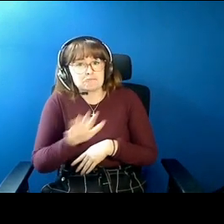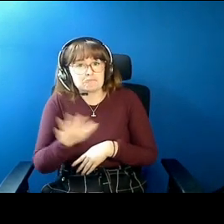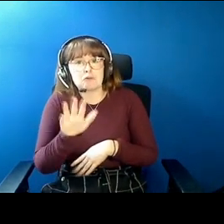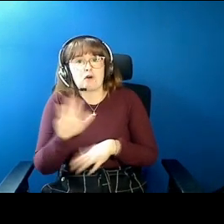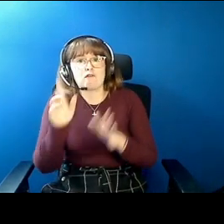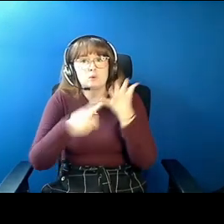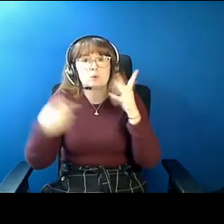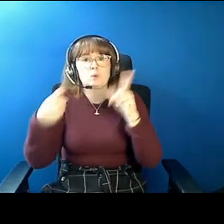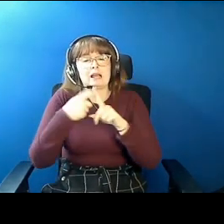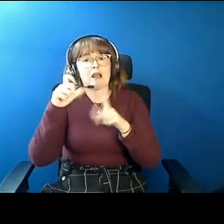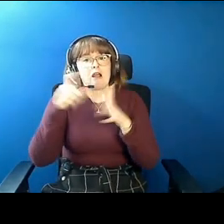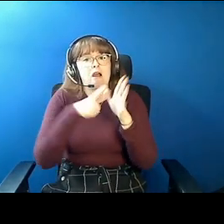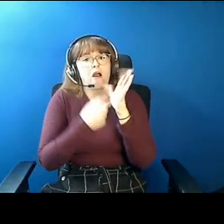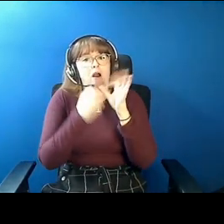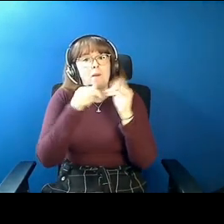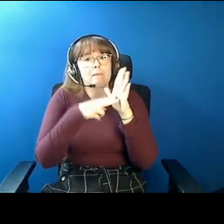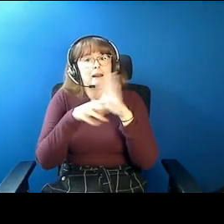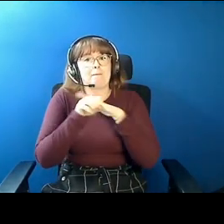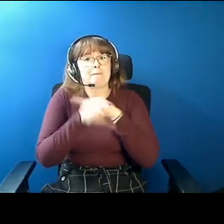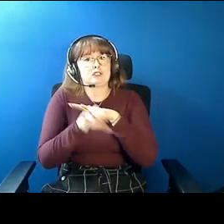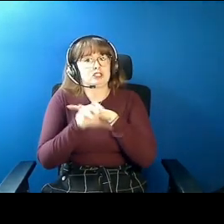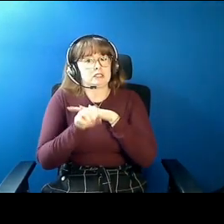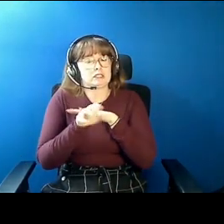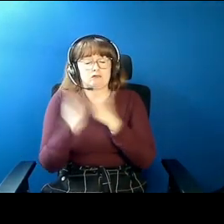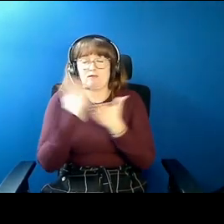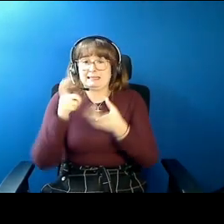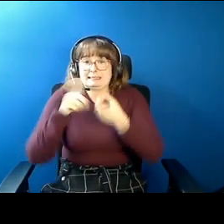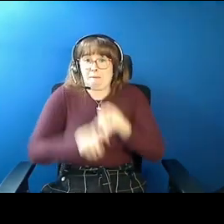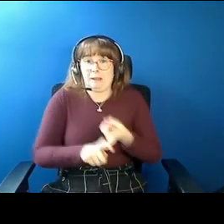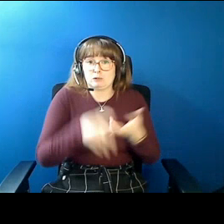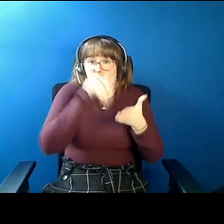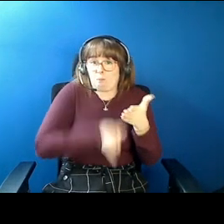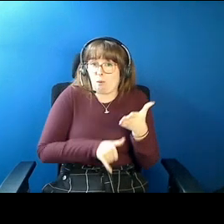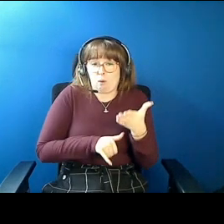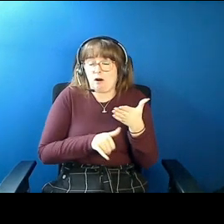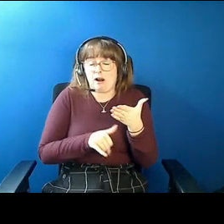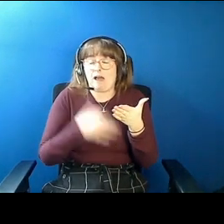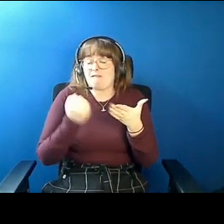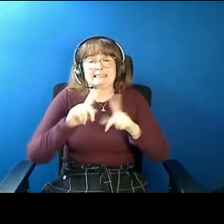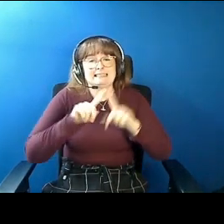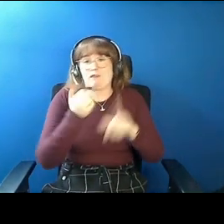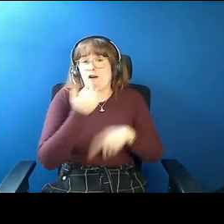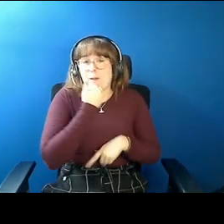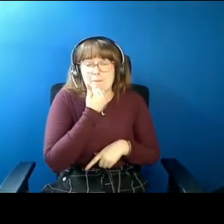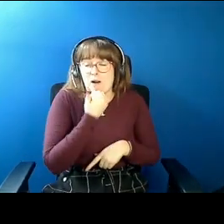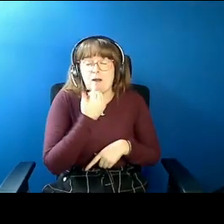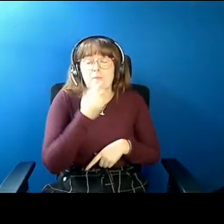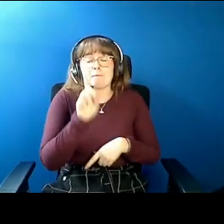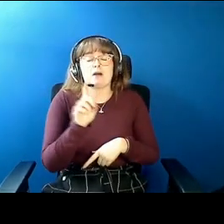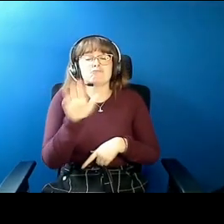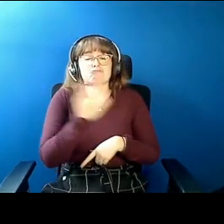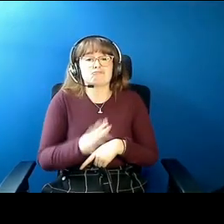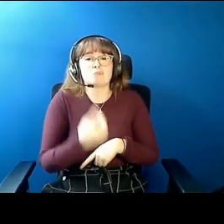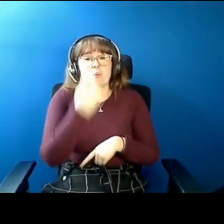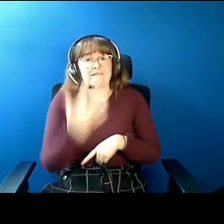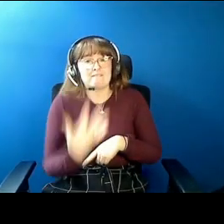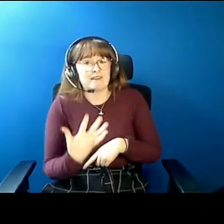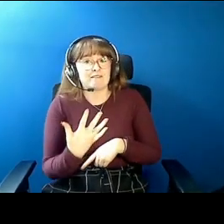carbon emissions. Now, depends on which report you look at as to which figure you get, but it's roughly a fifth to a quarter of